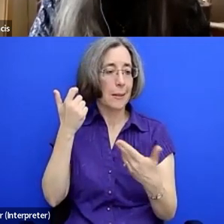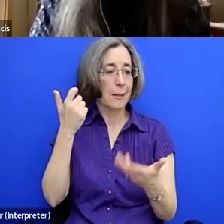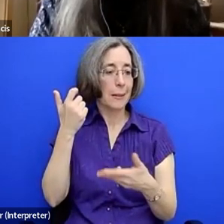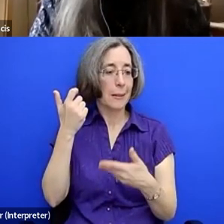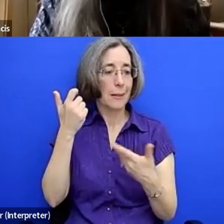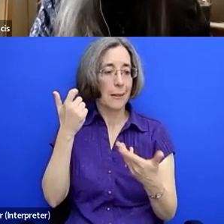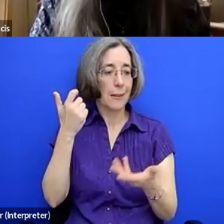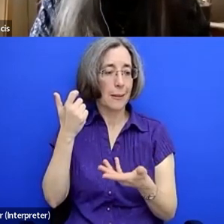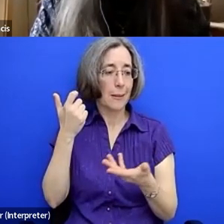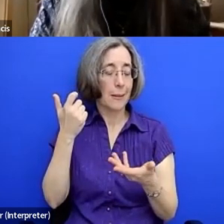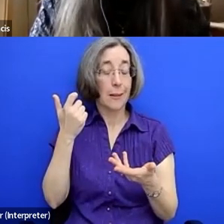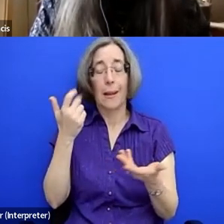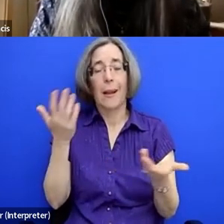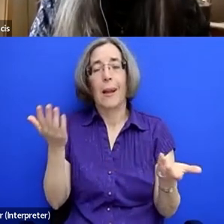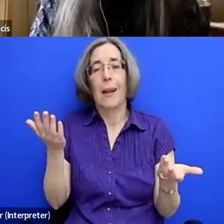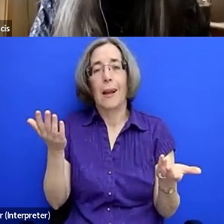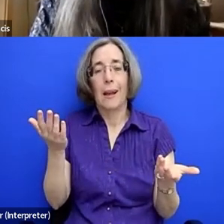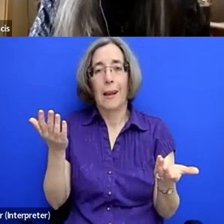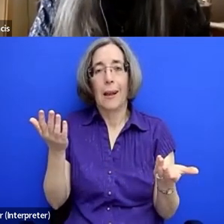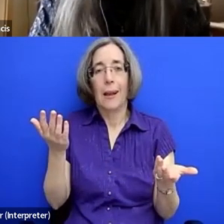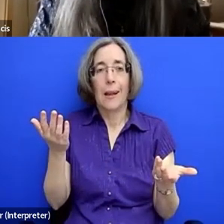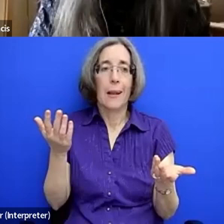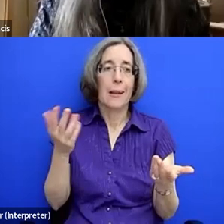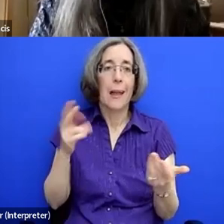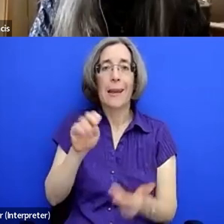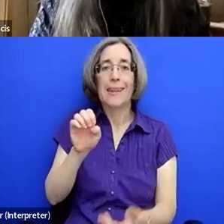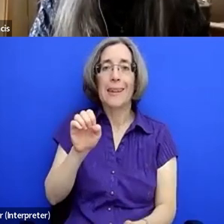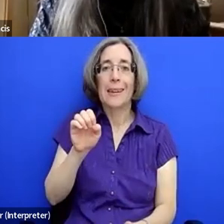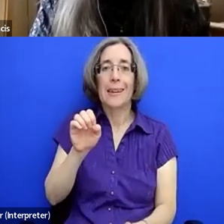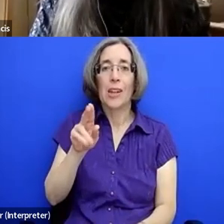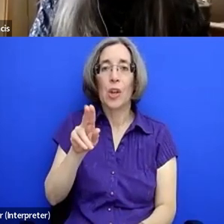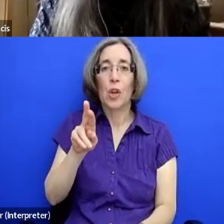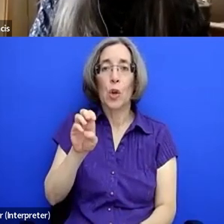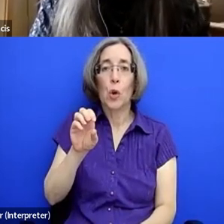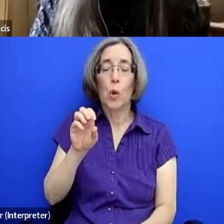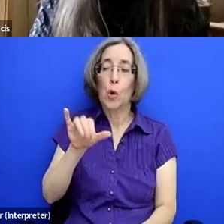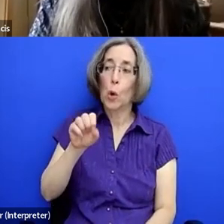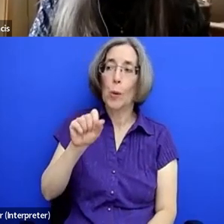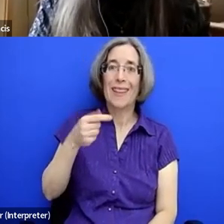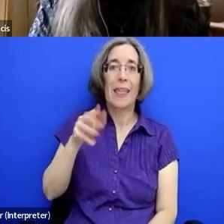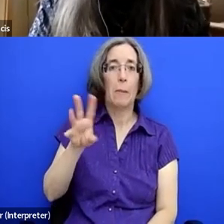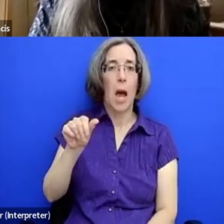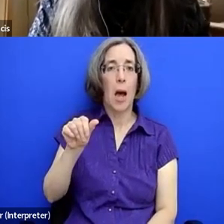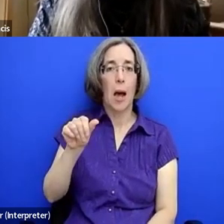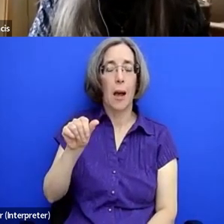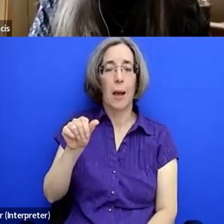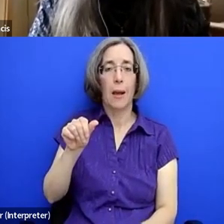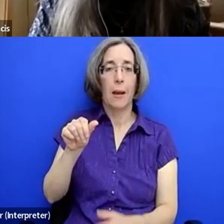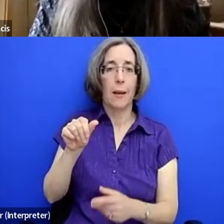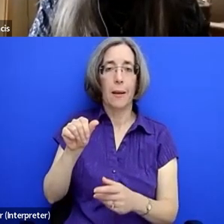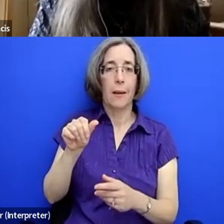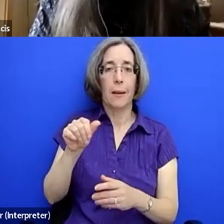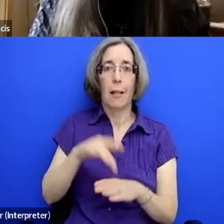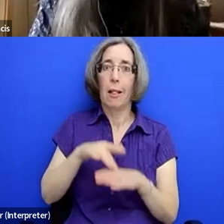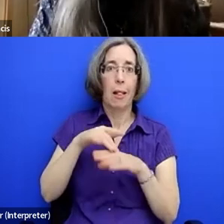I don't know if like, you know, neurasthenia, for example, there was this obsession over neurasthenia.